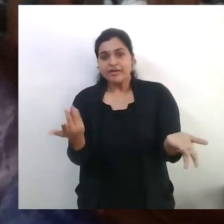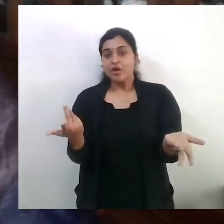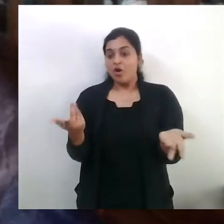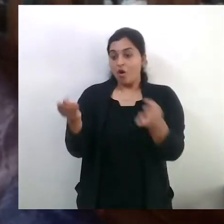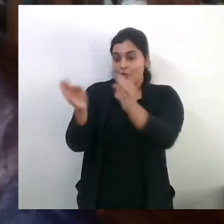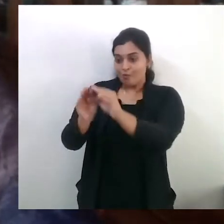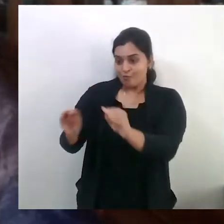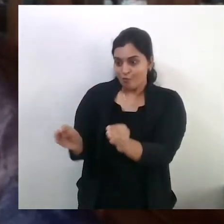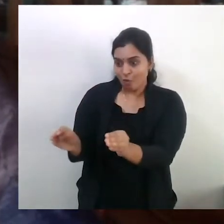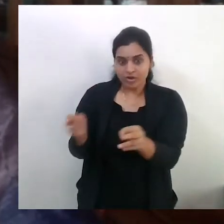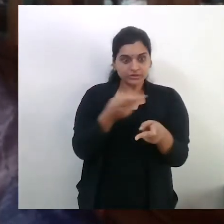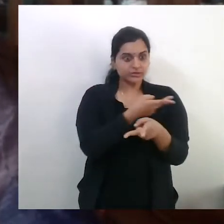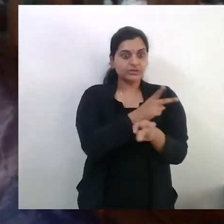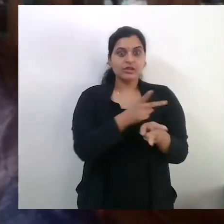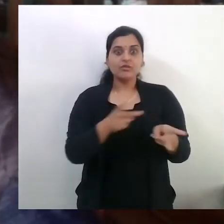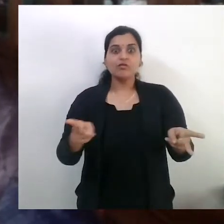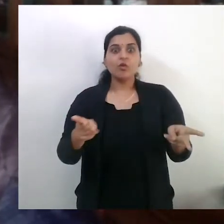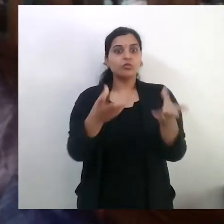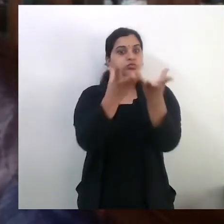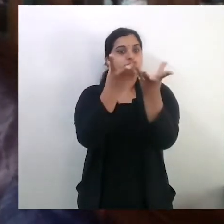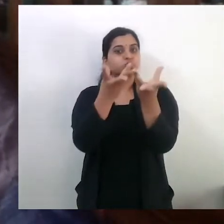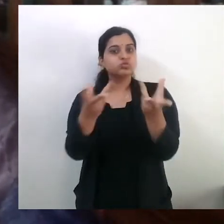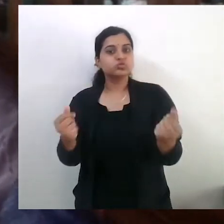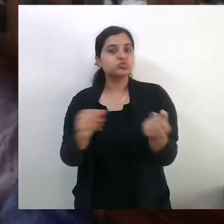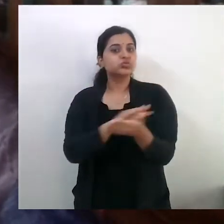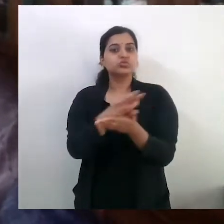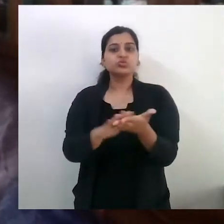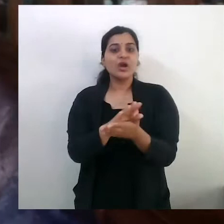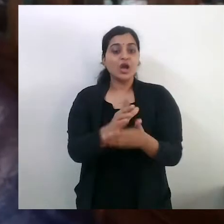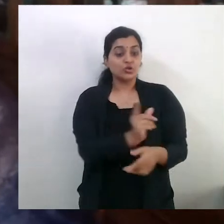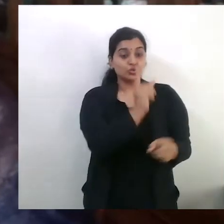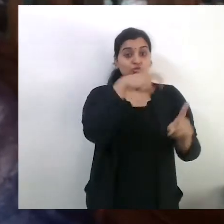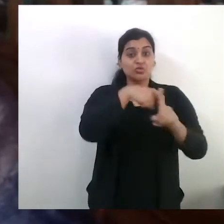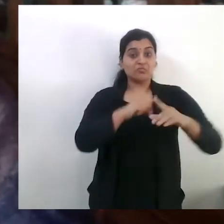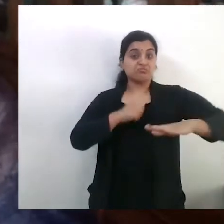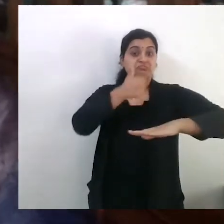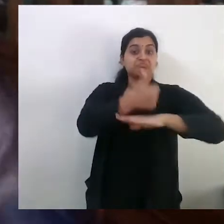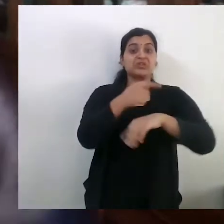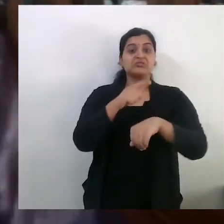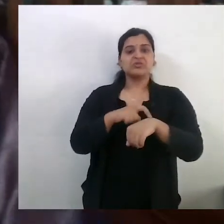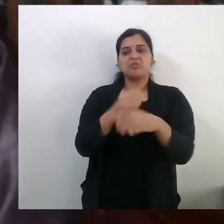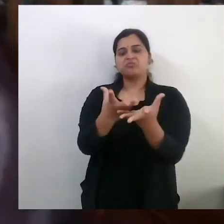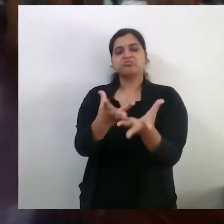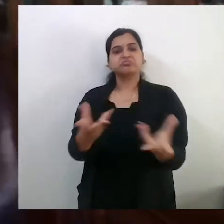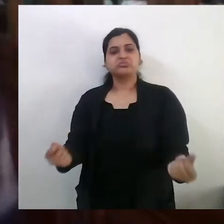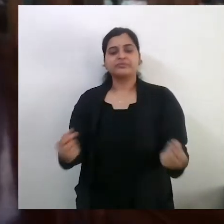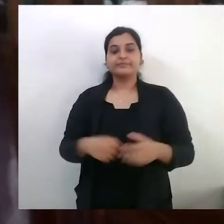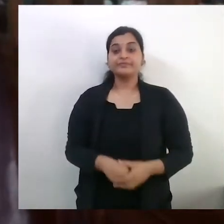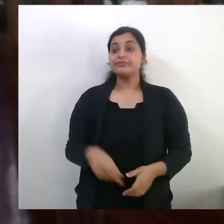pottery or clay making, which was done by hand in the 200 years that they were here. There was a man